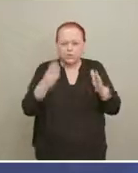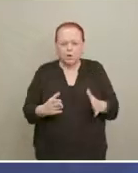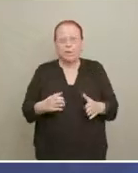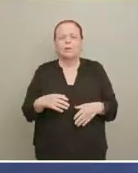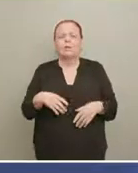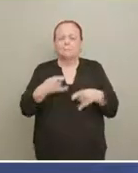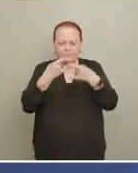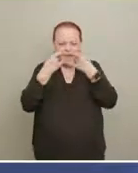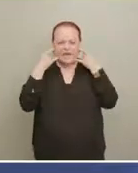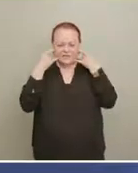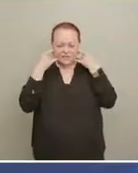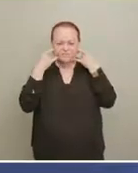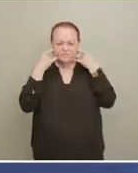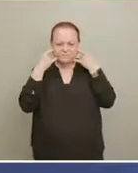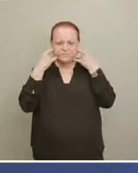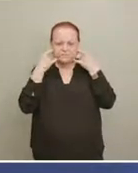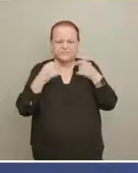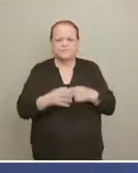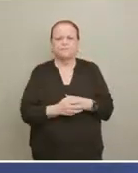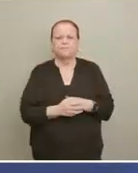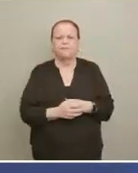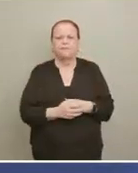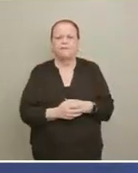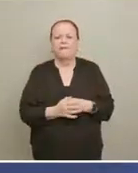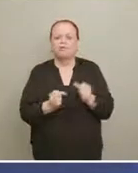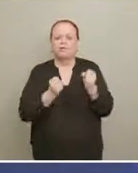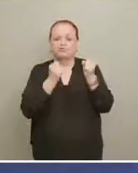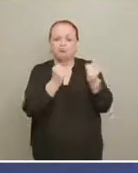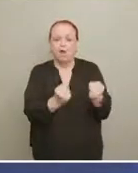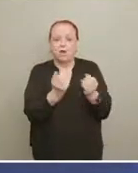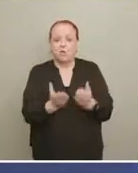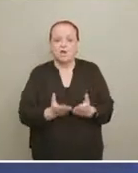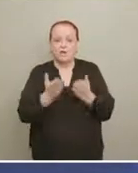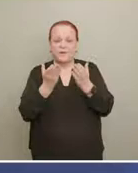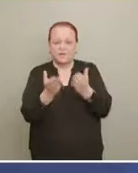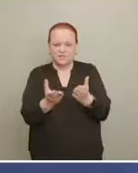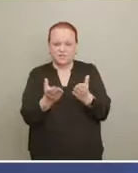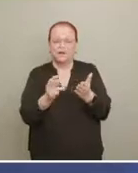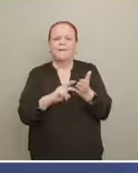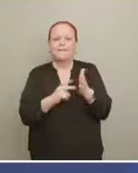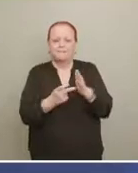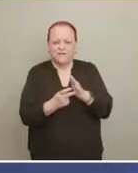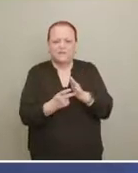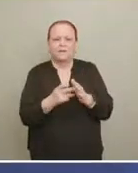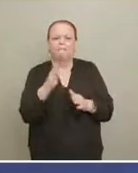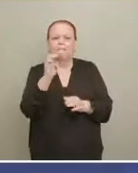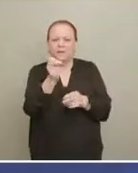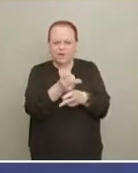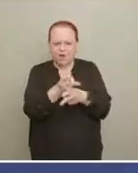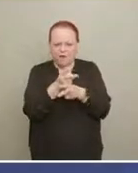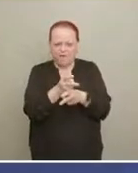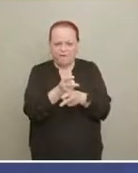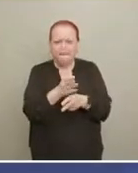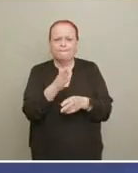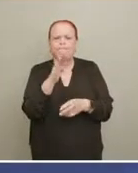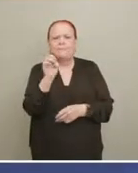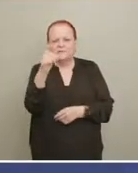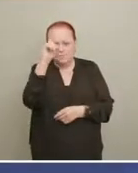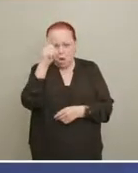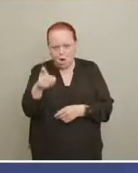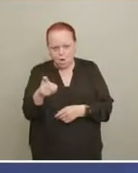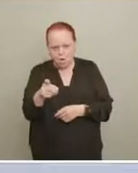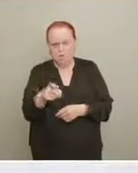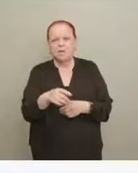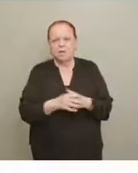has changed, again, strong recommendation, need to follow, and we hope that we can count on you, each one of you, to help